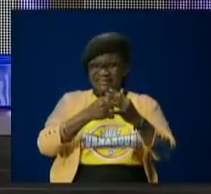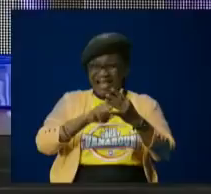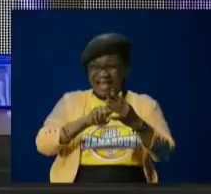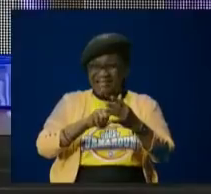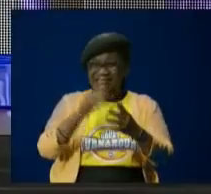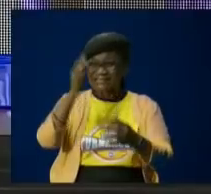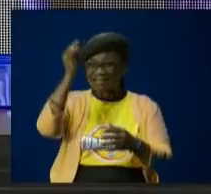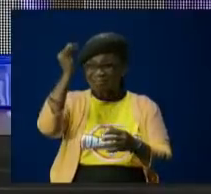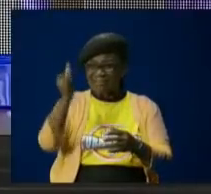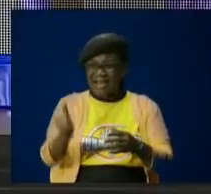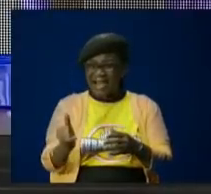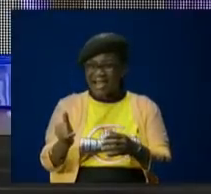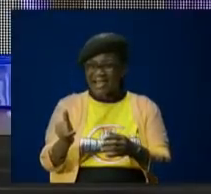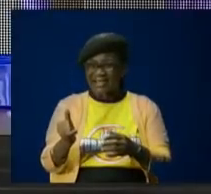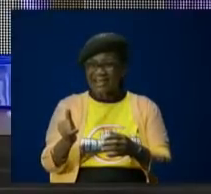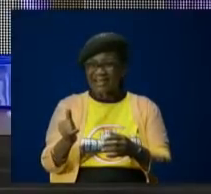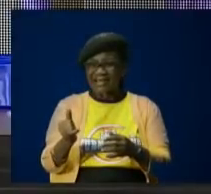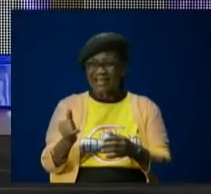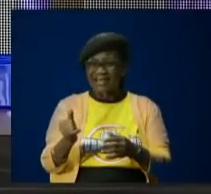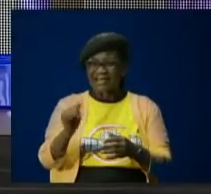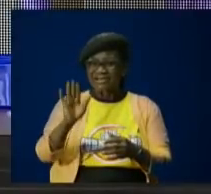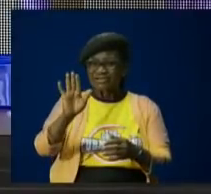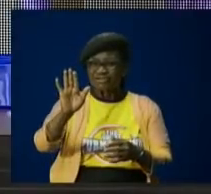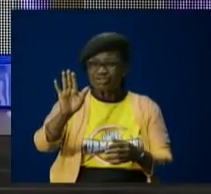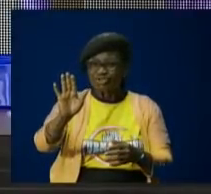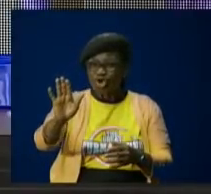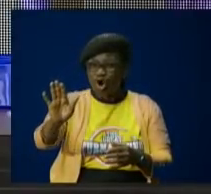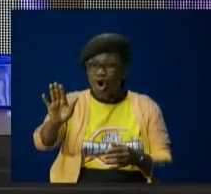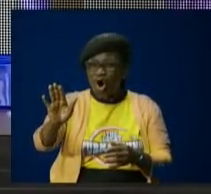by your peers